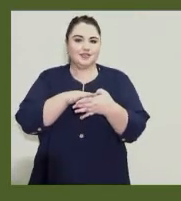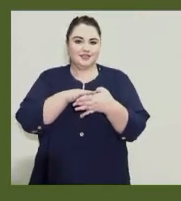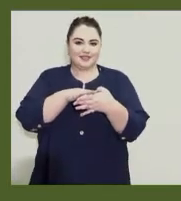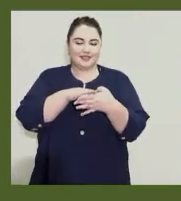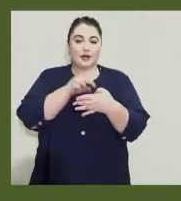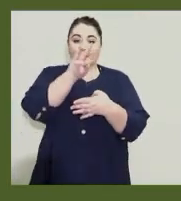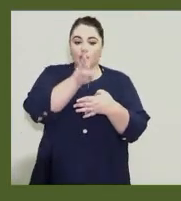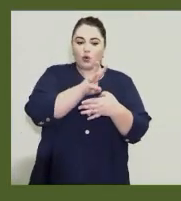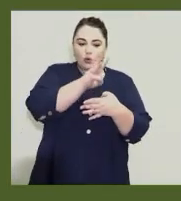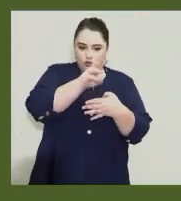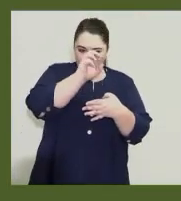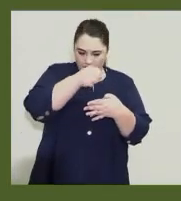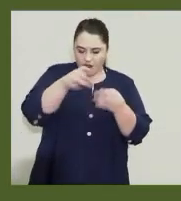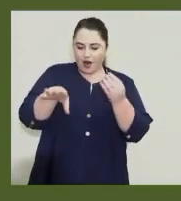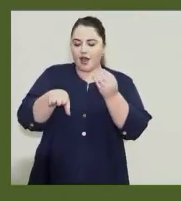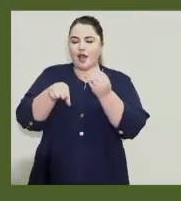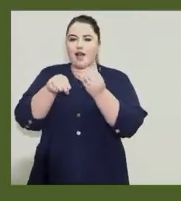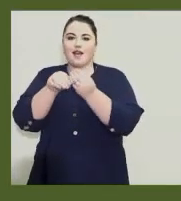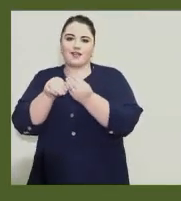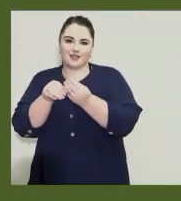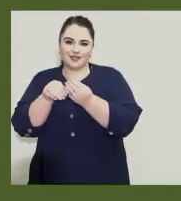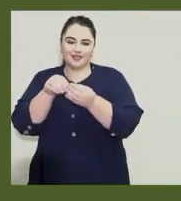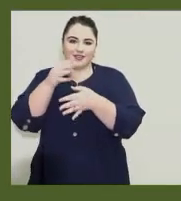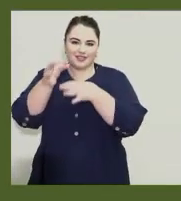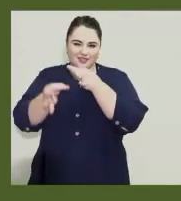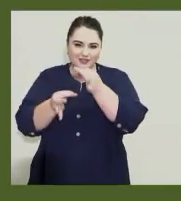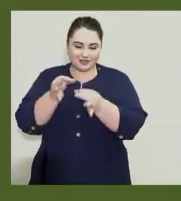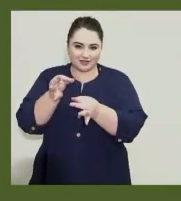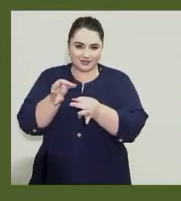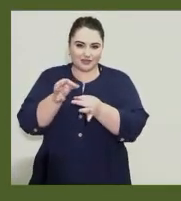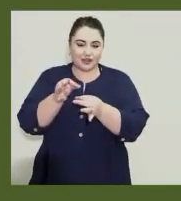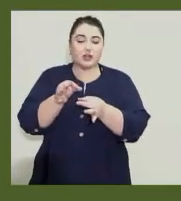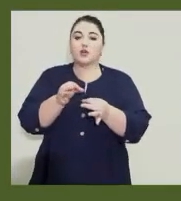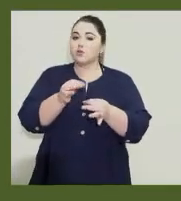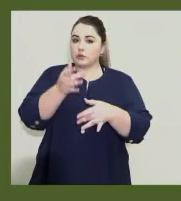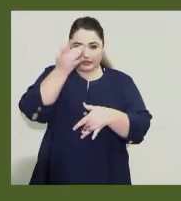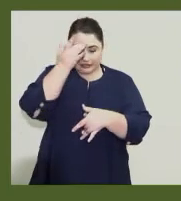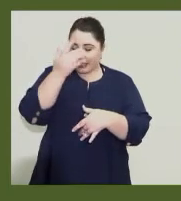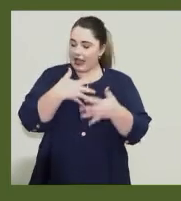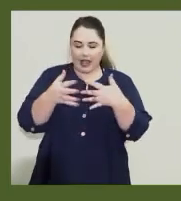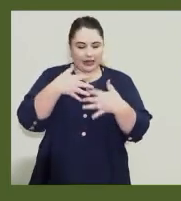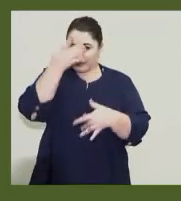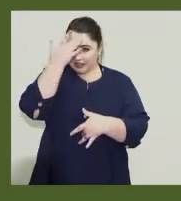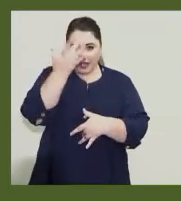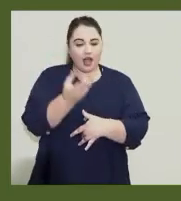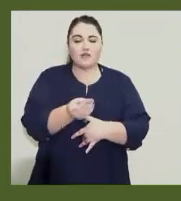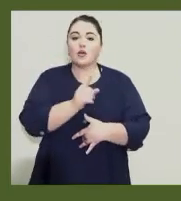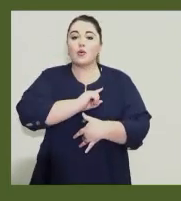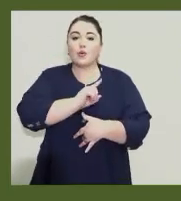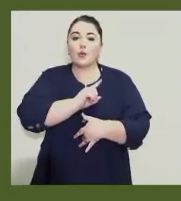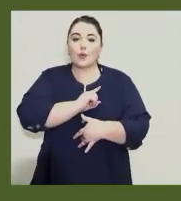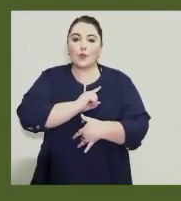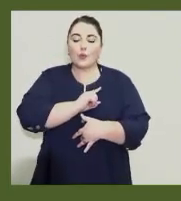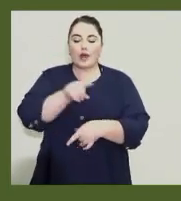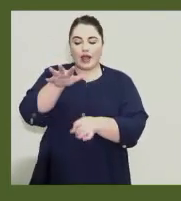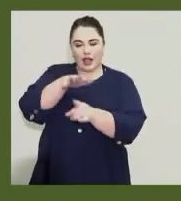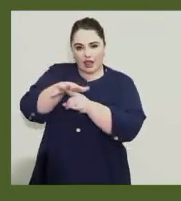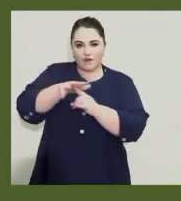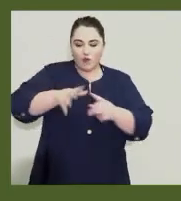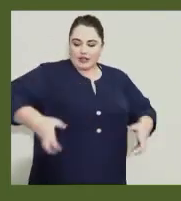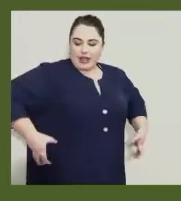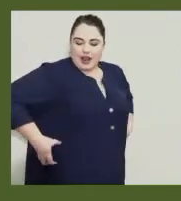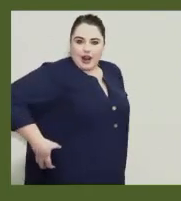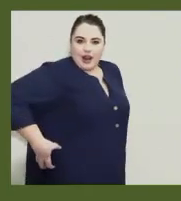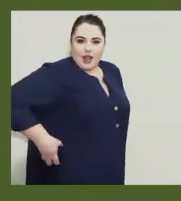that you're making. He should not have an underlying health condition. Why? Because it could affect the functioning of the kidneys, and then